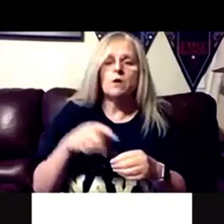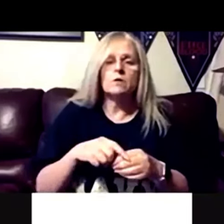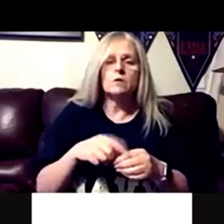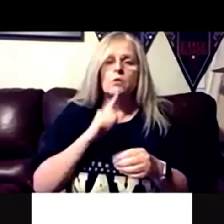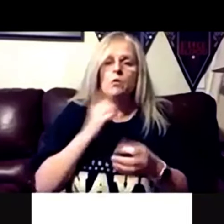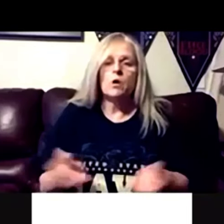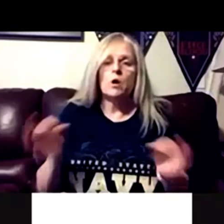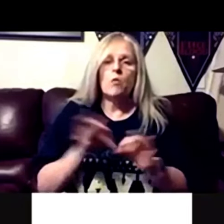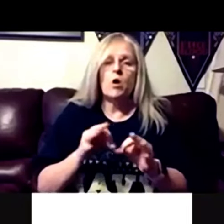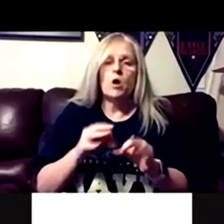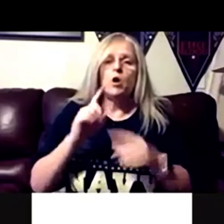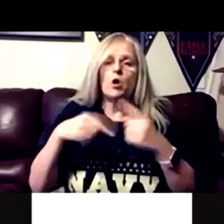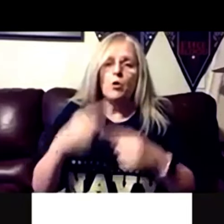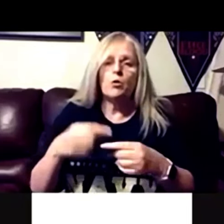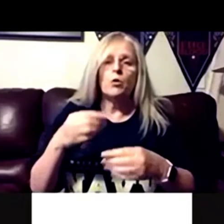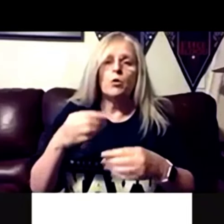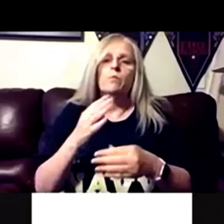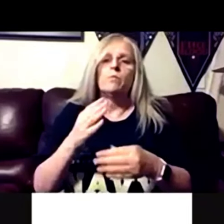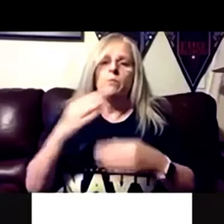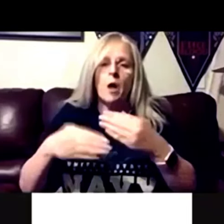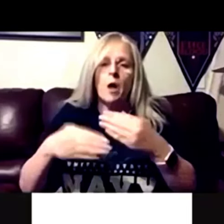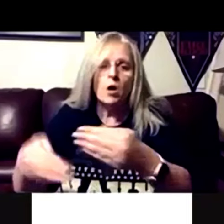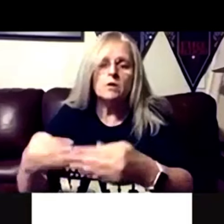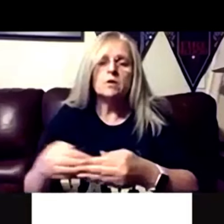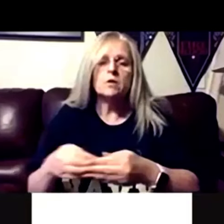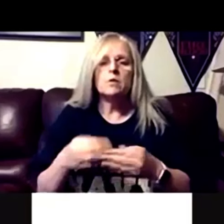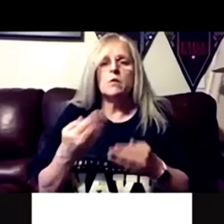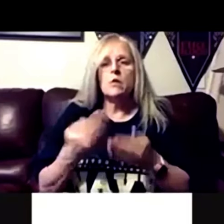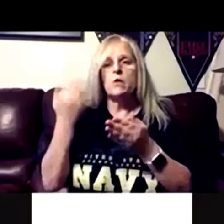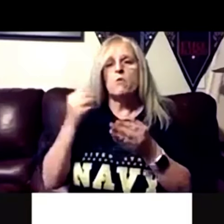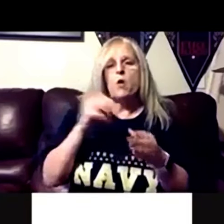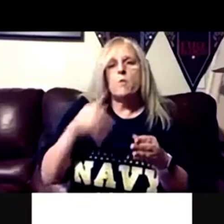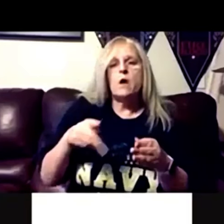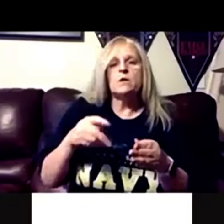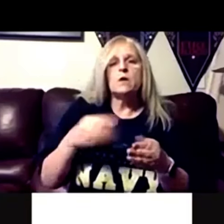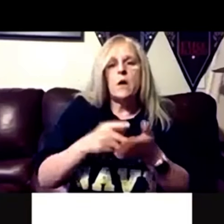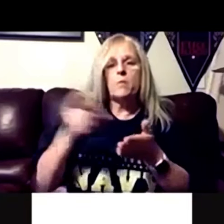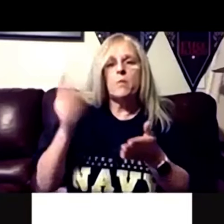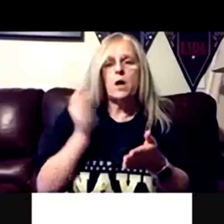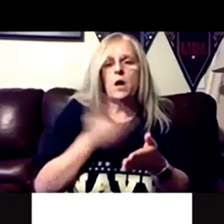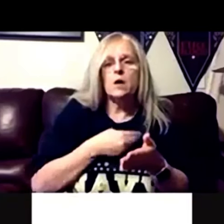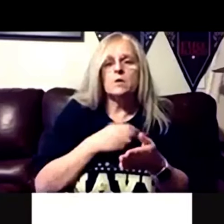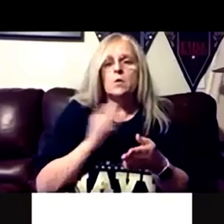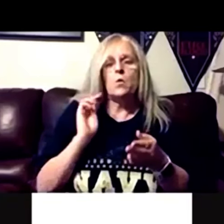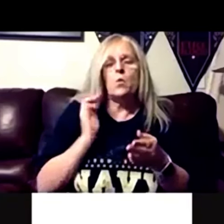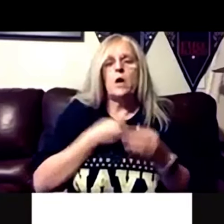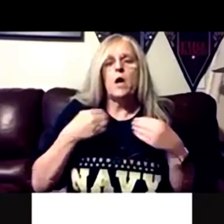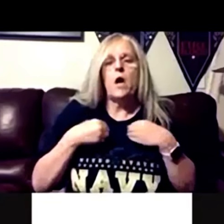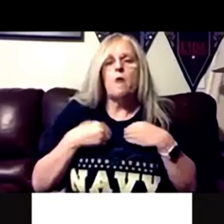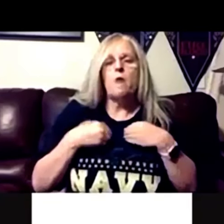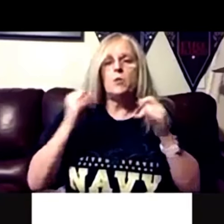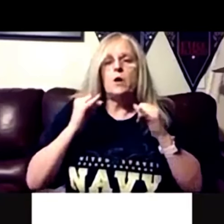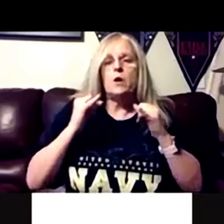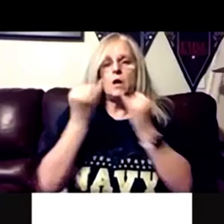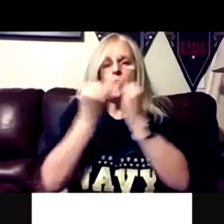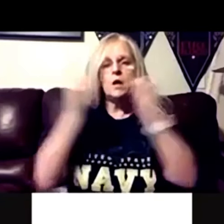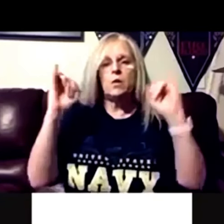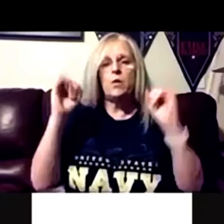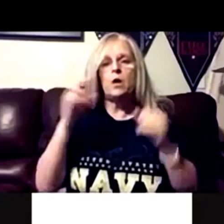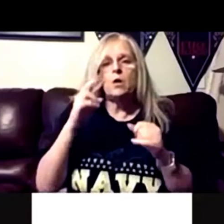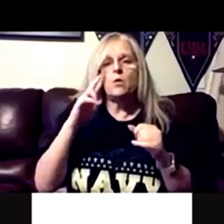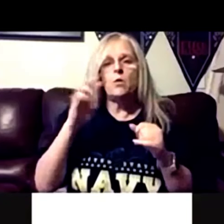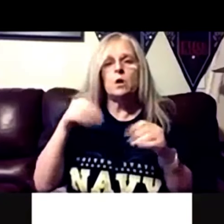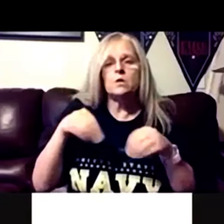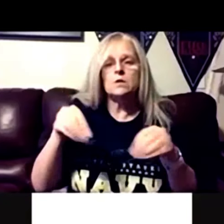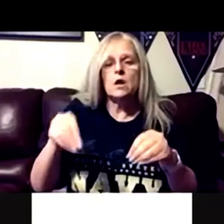that process, because before ONPASSIVE can pay us, we have to be an independent reseller of the IT products. And don't let